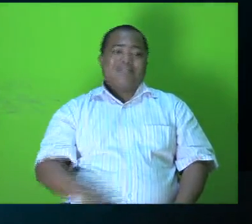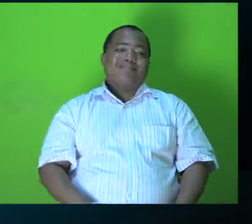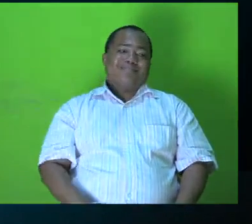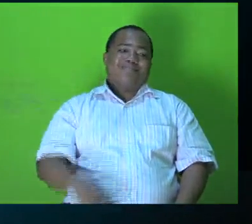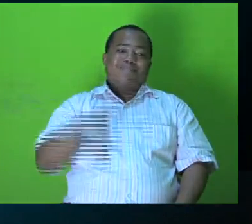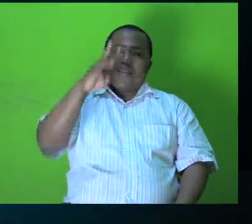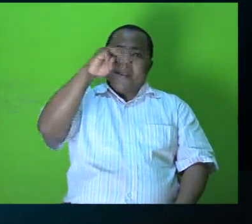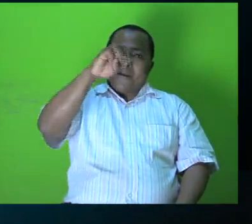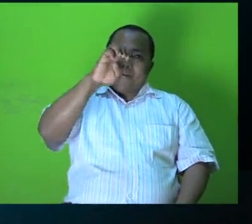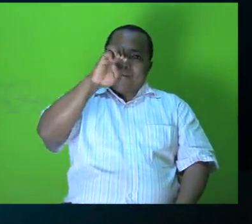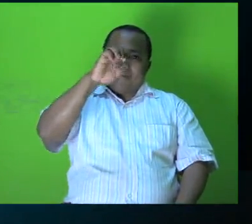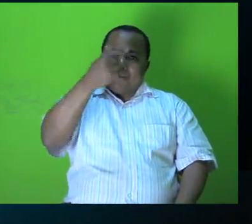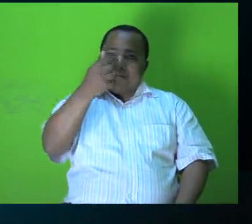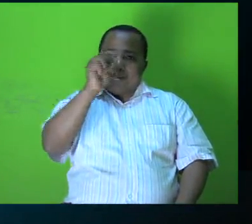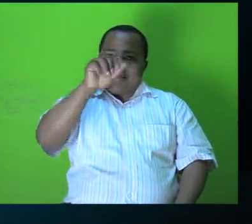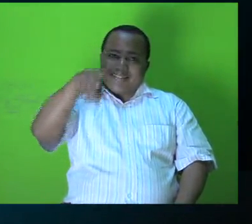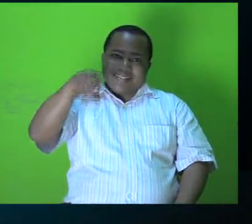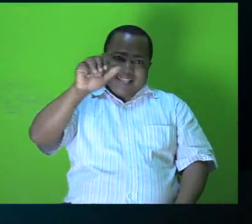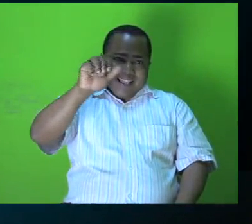metaphase I,